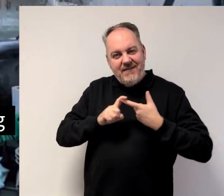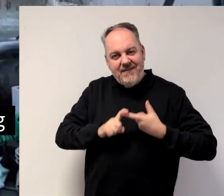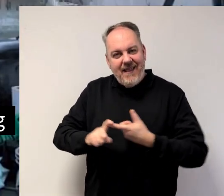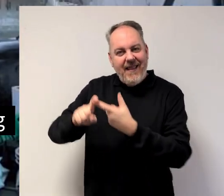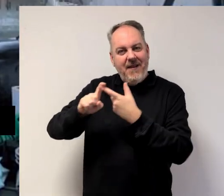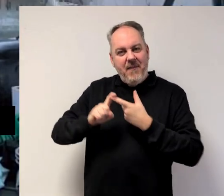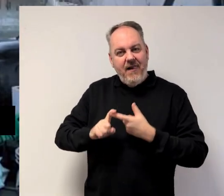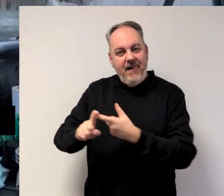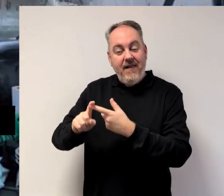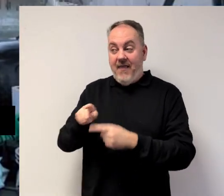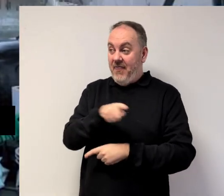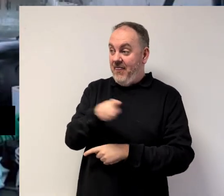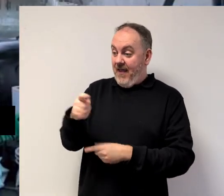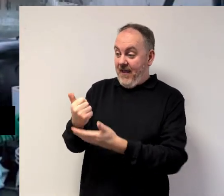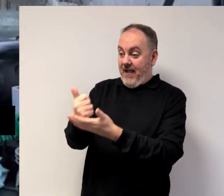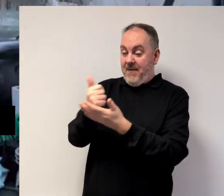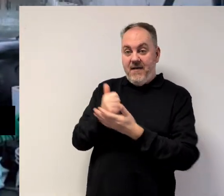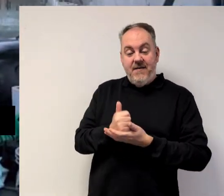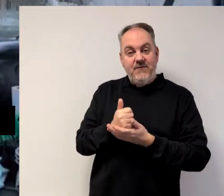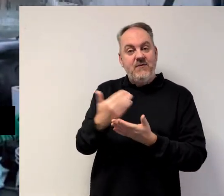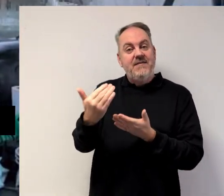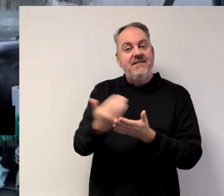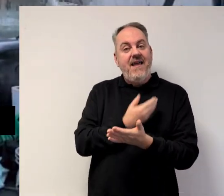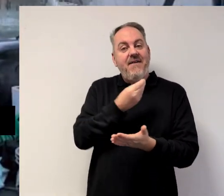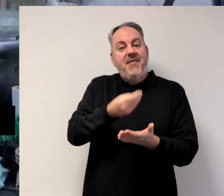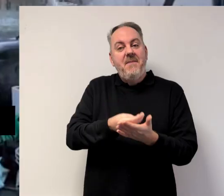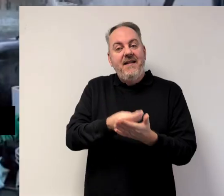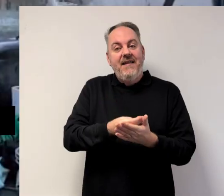of having to buy in wood pellets and things like that.